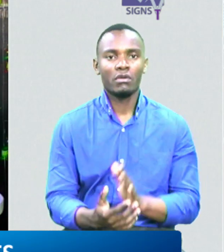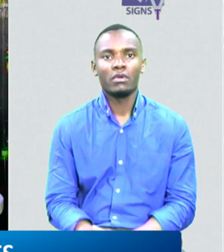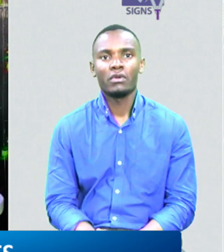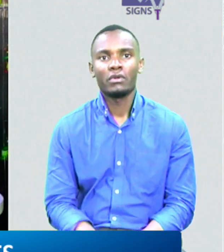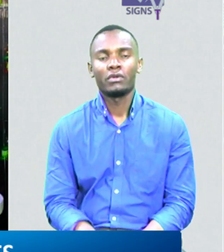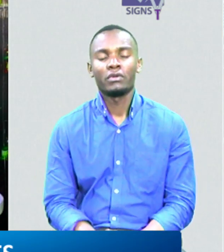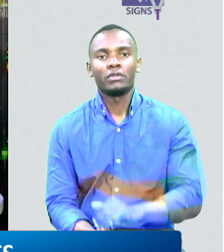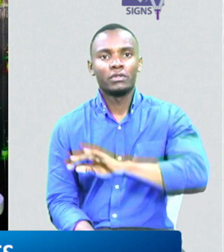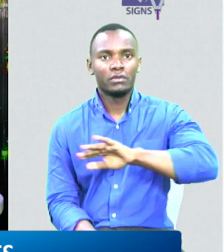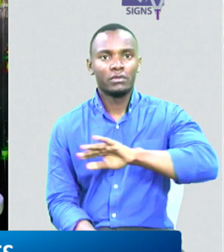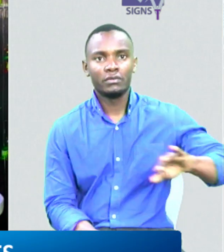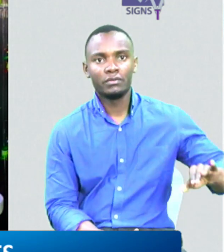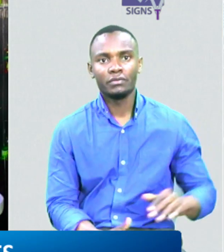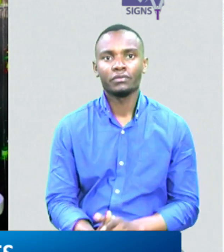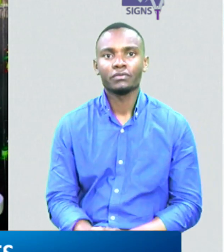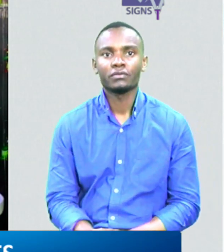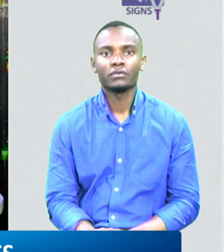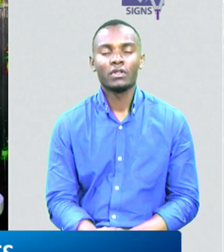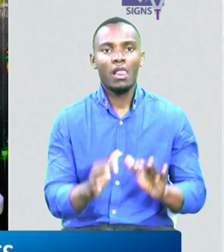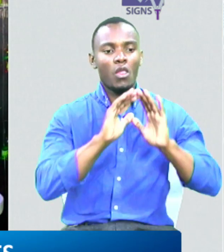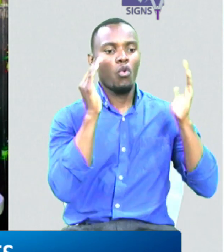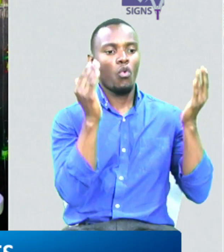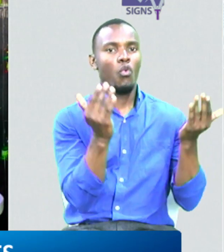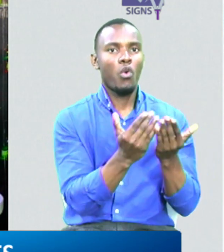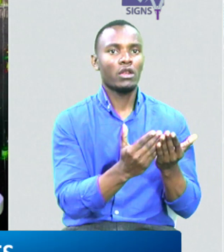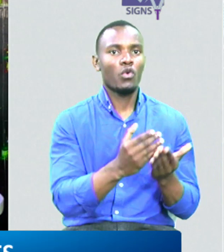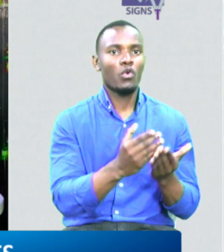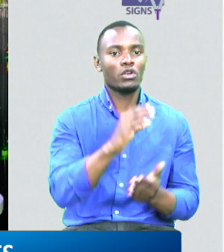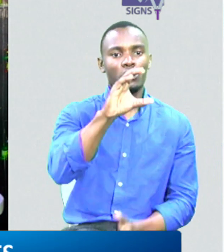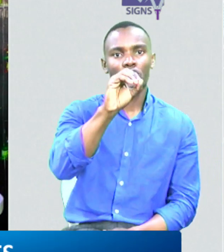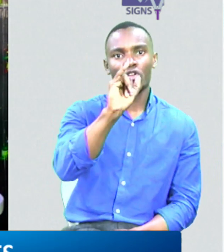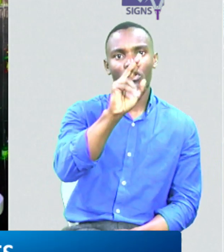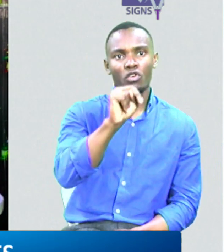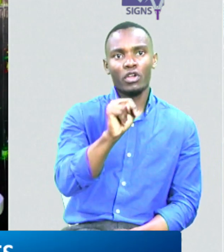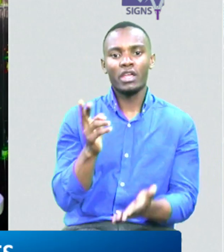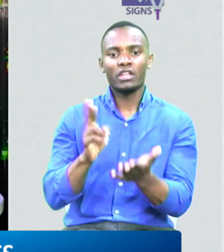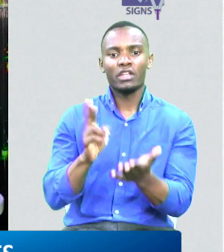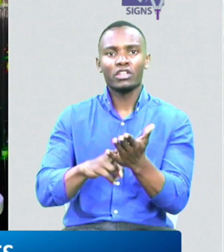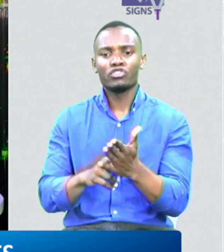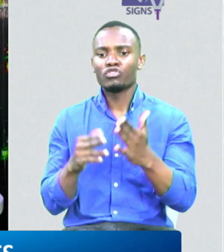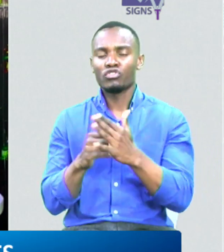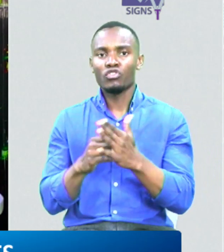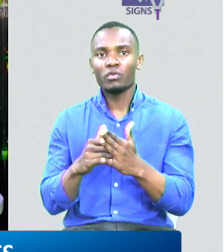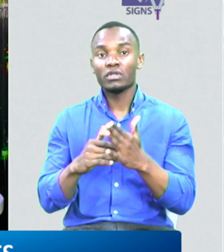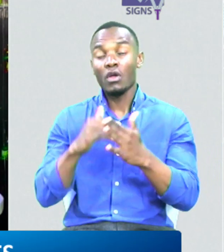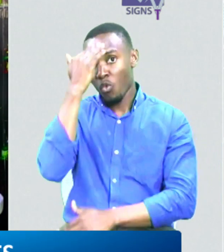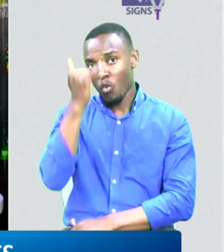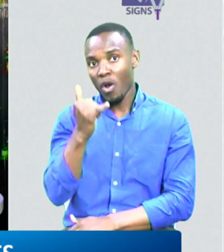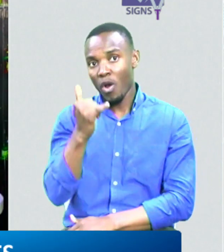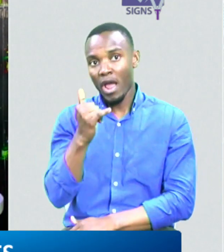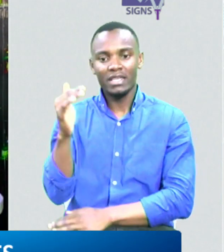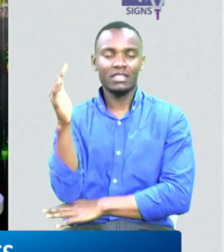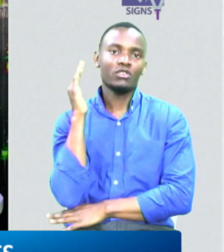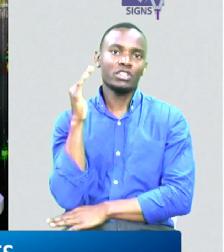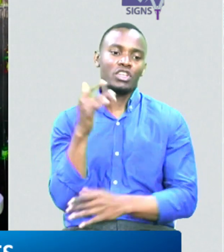the education sector moved from the Teacher Service Commission, where it is currently domiciled, to the Ministry of Education, which is also